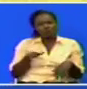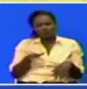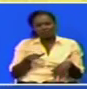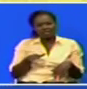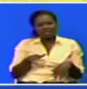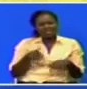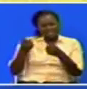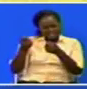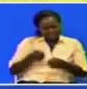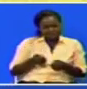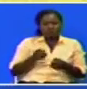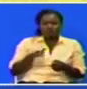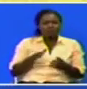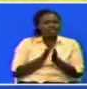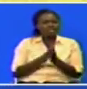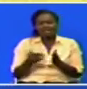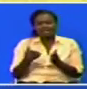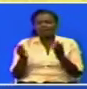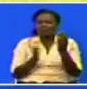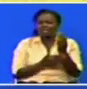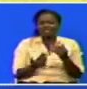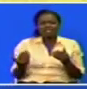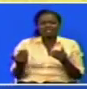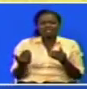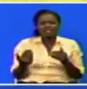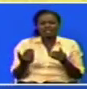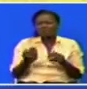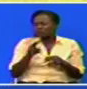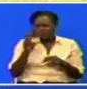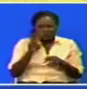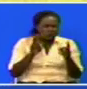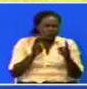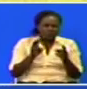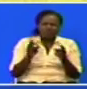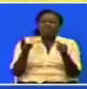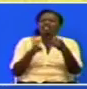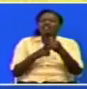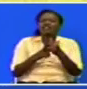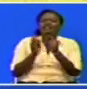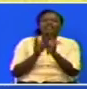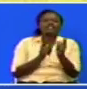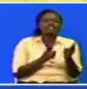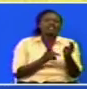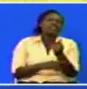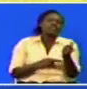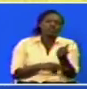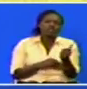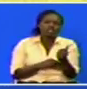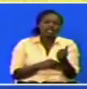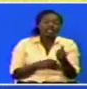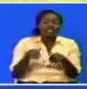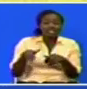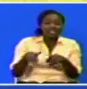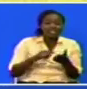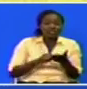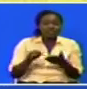other atrocities in the name of searching for the 7 guns which were stolen early this week